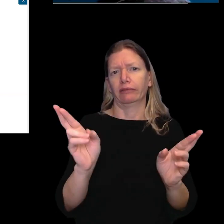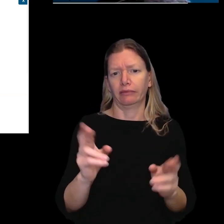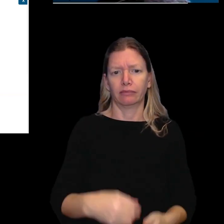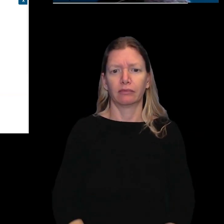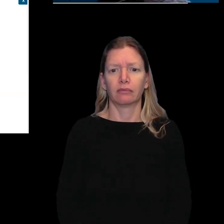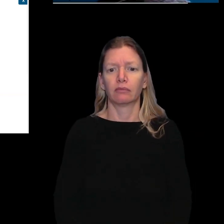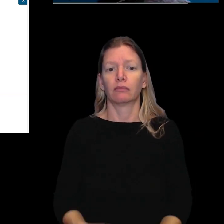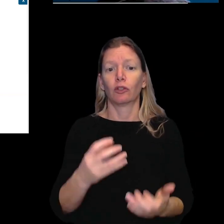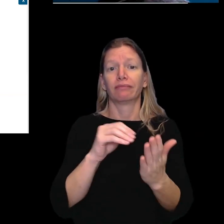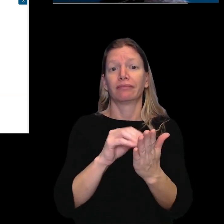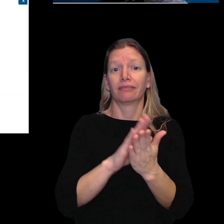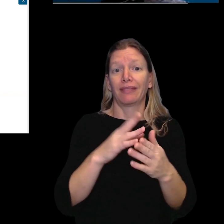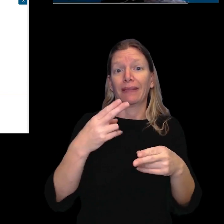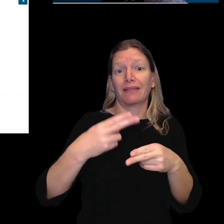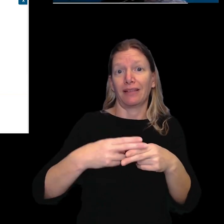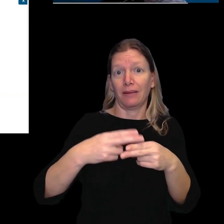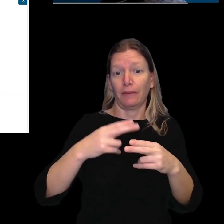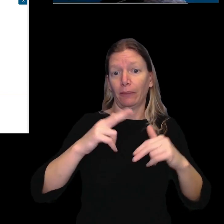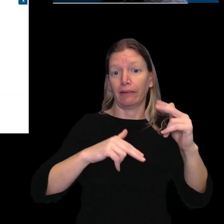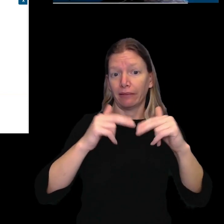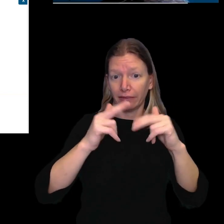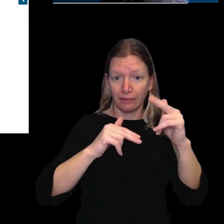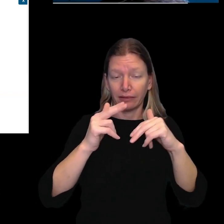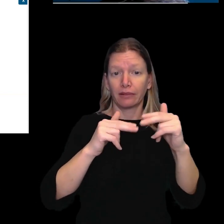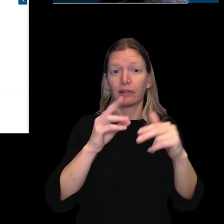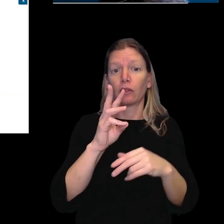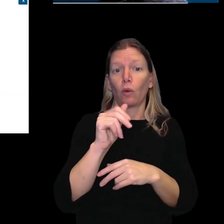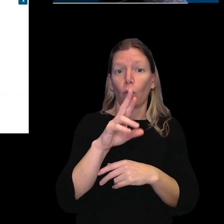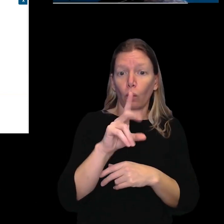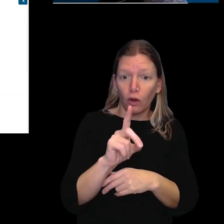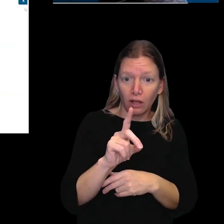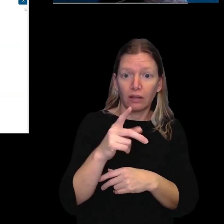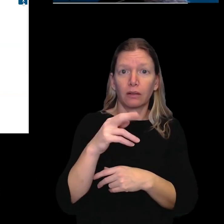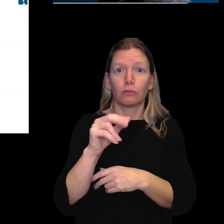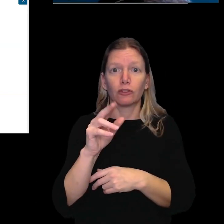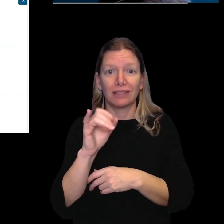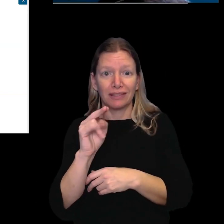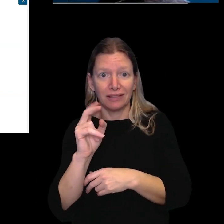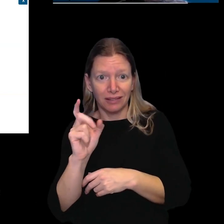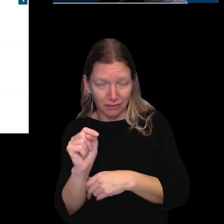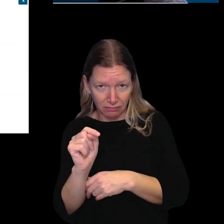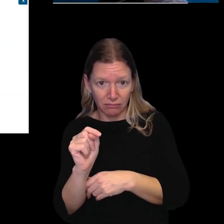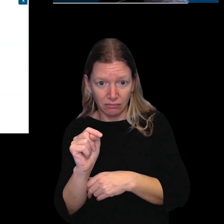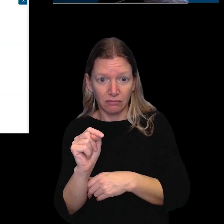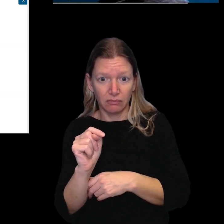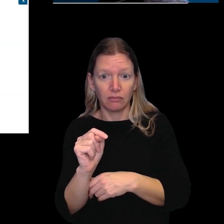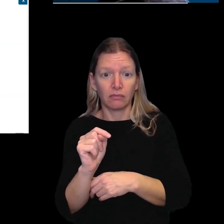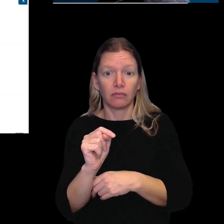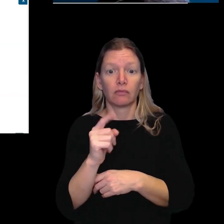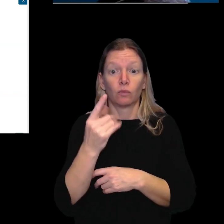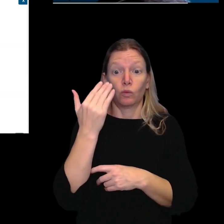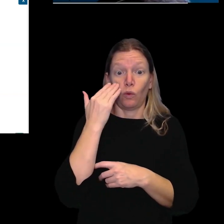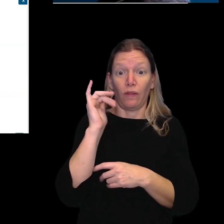already filled out for you. You want to write in the name of the place, and then ward